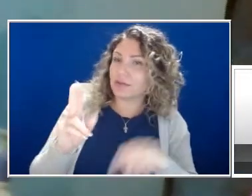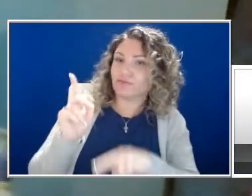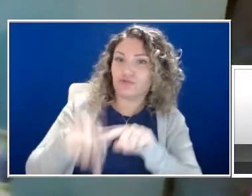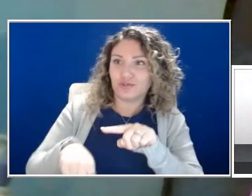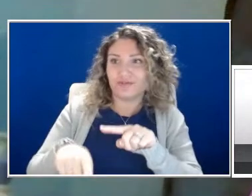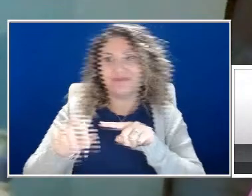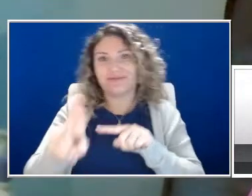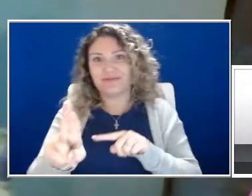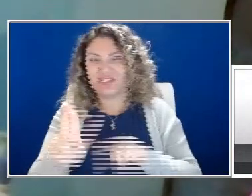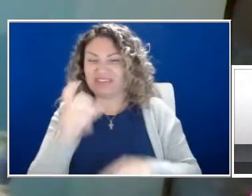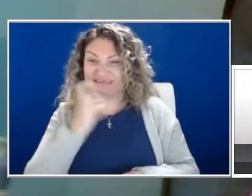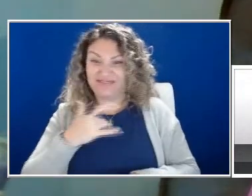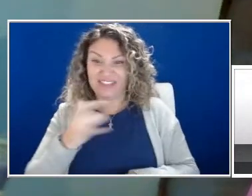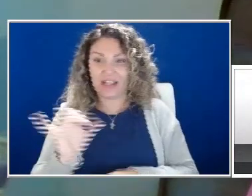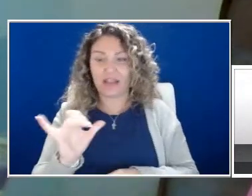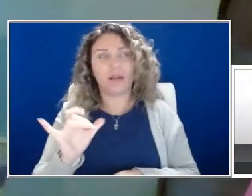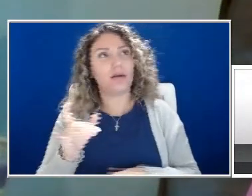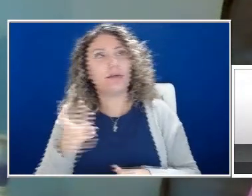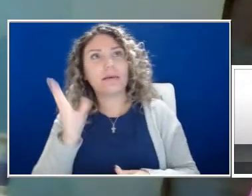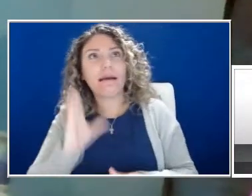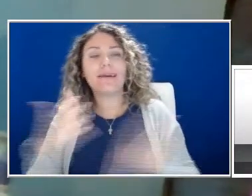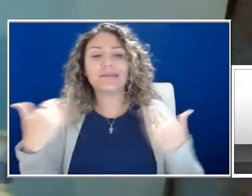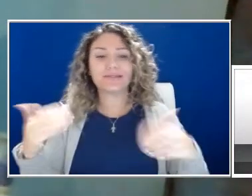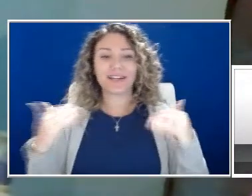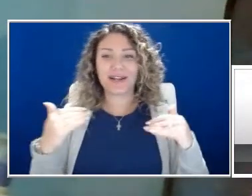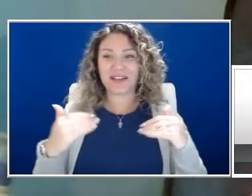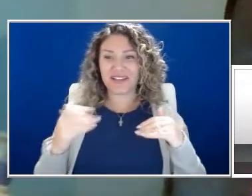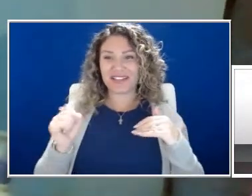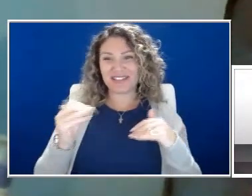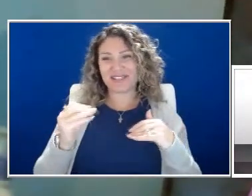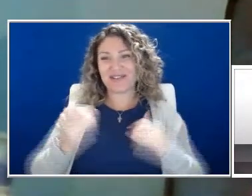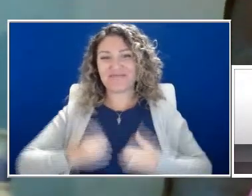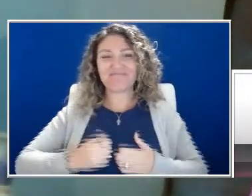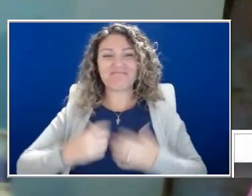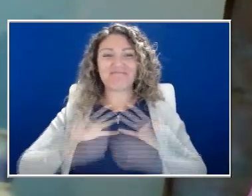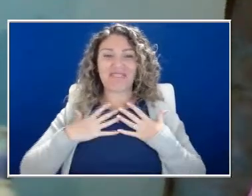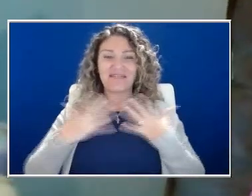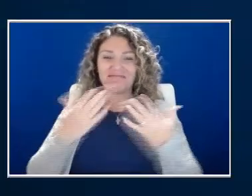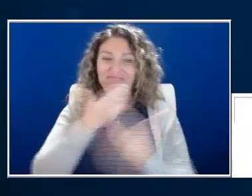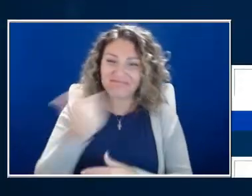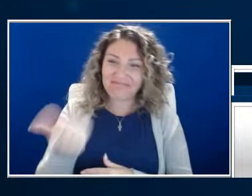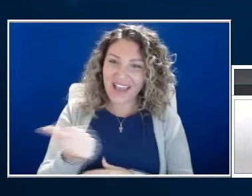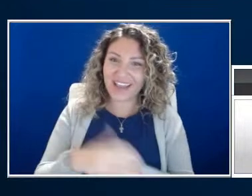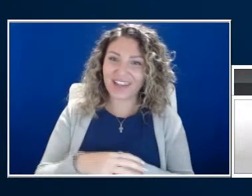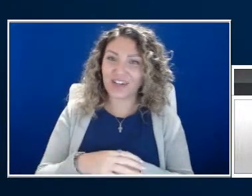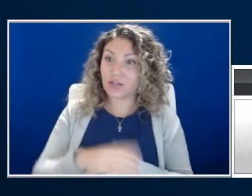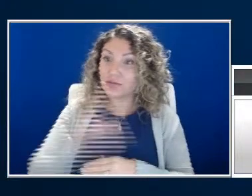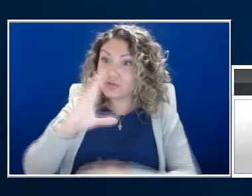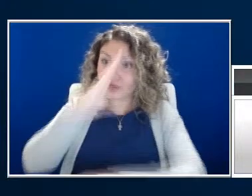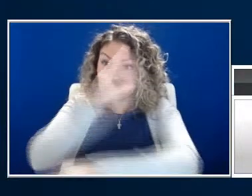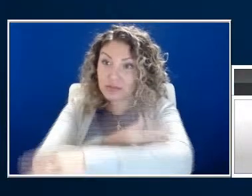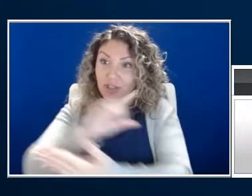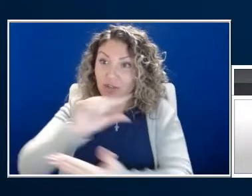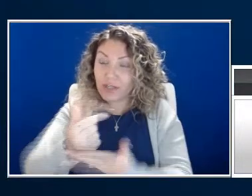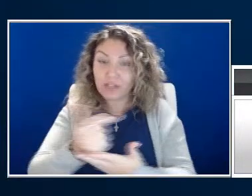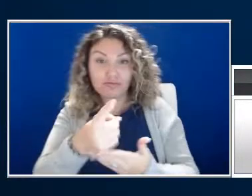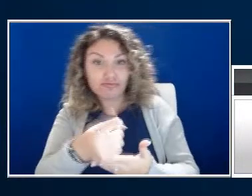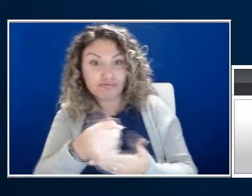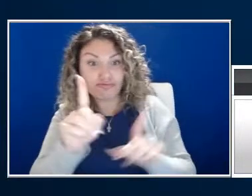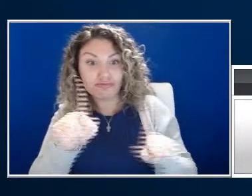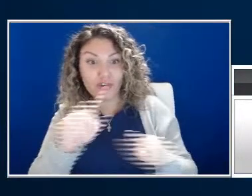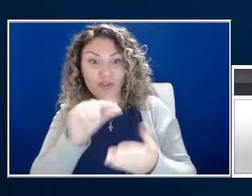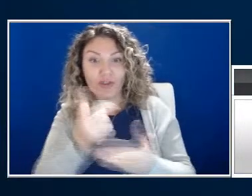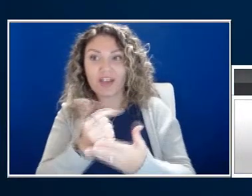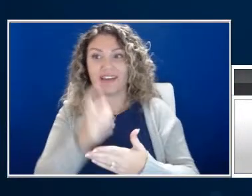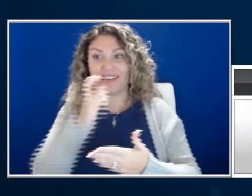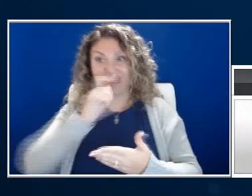anyway. Gosh, I feel so much better. And has your son graduated? Did you make it to the graduation? No,